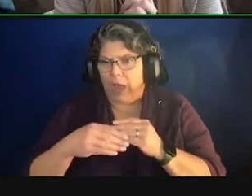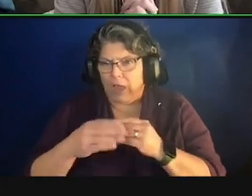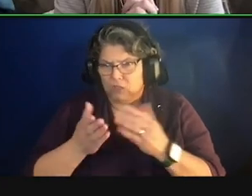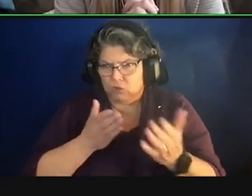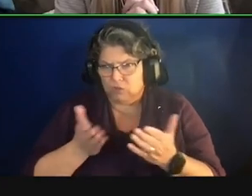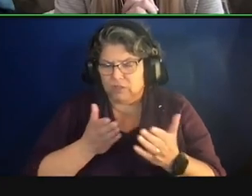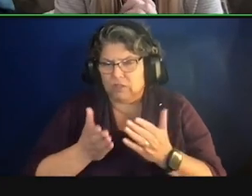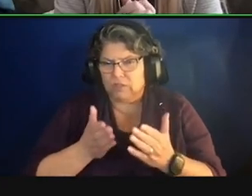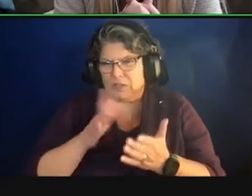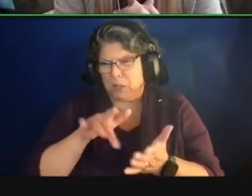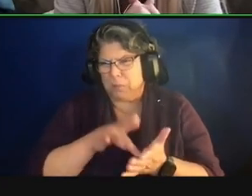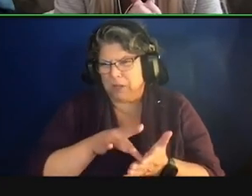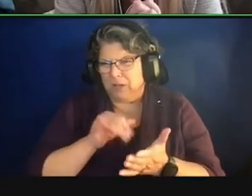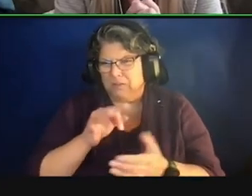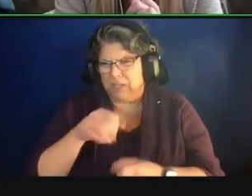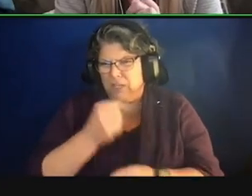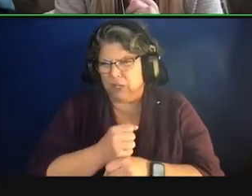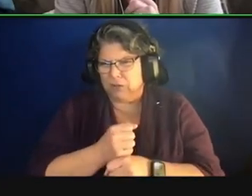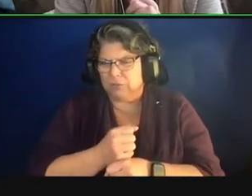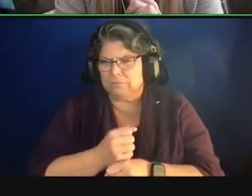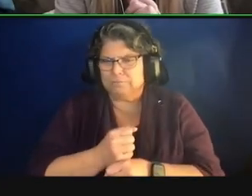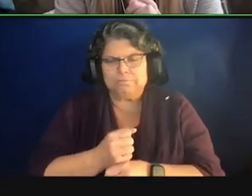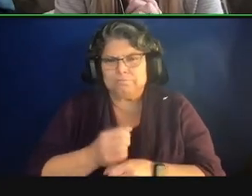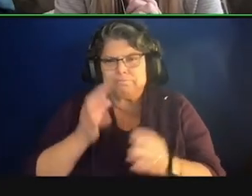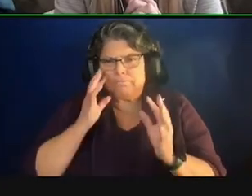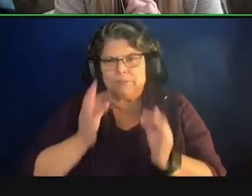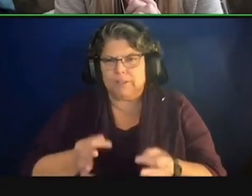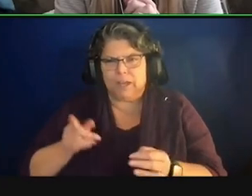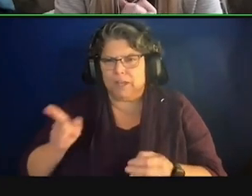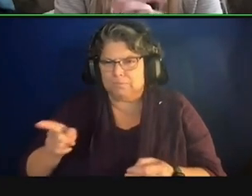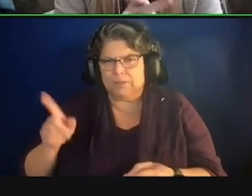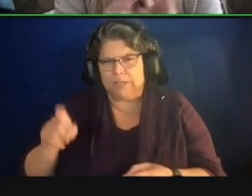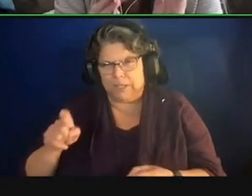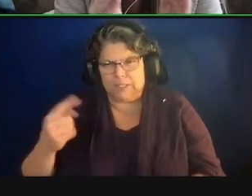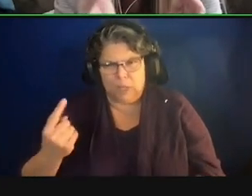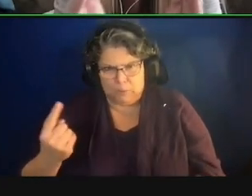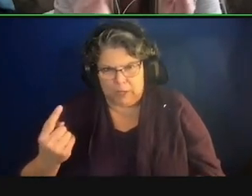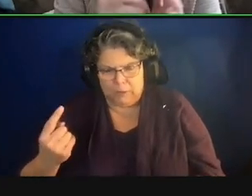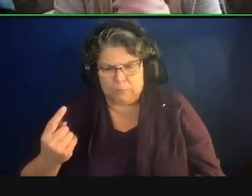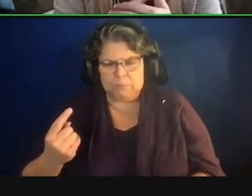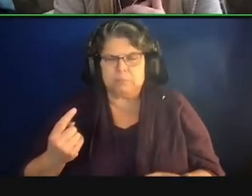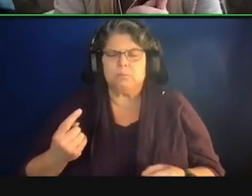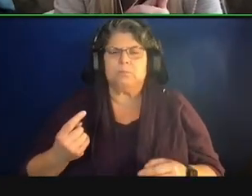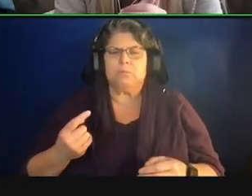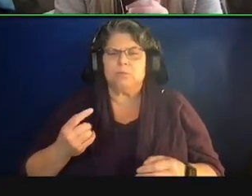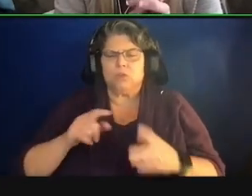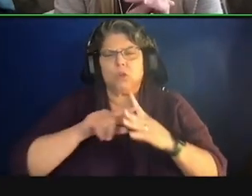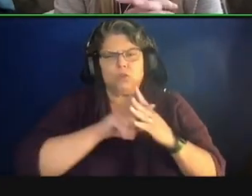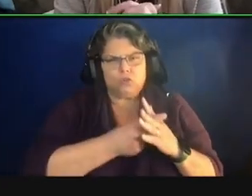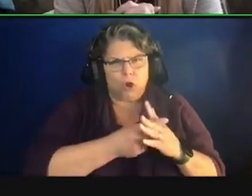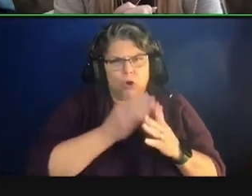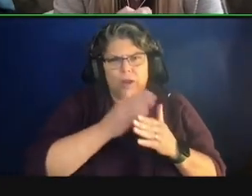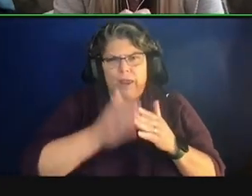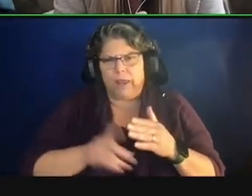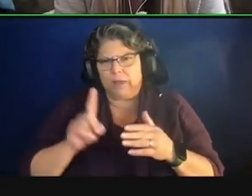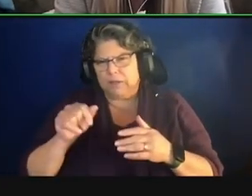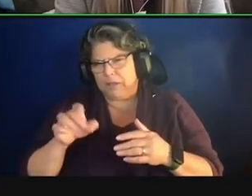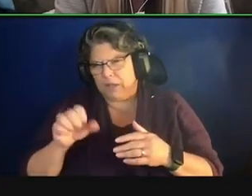services mid-year because we decide a child needs something. So the start and end dates will be a little different.